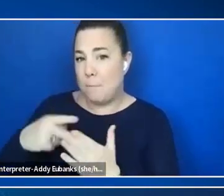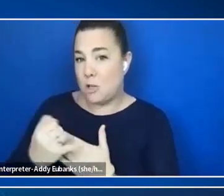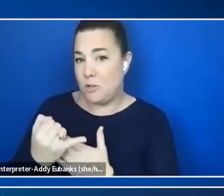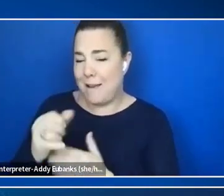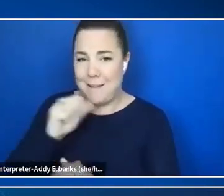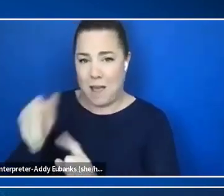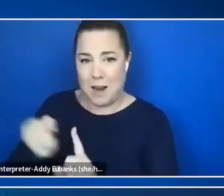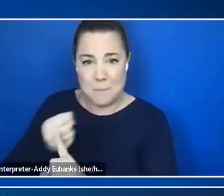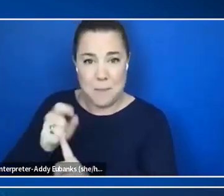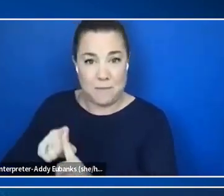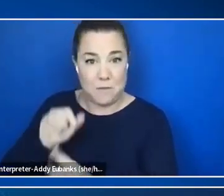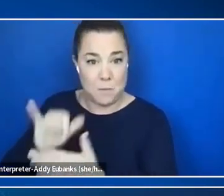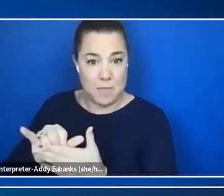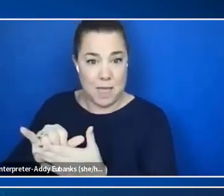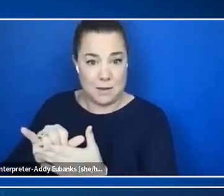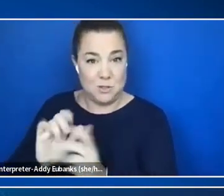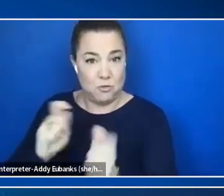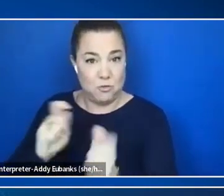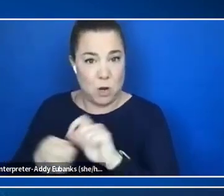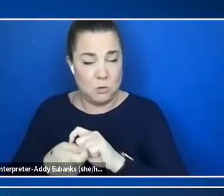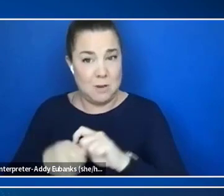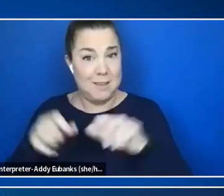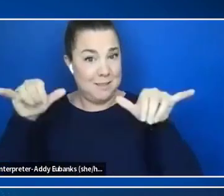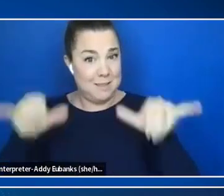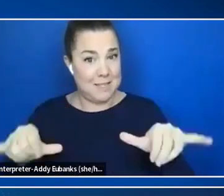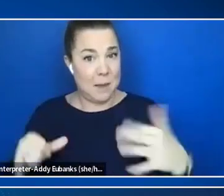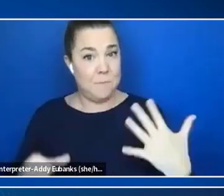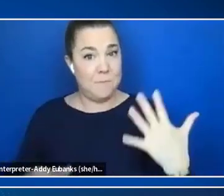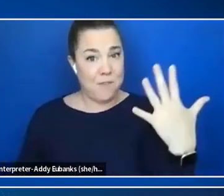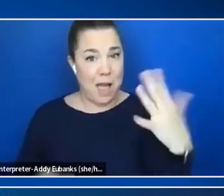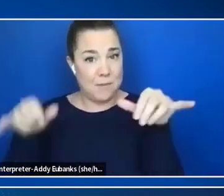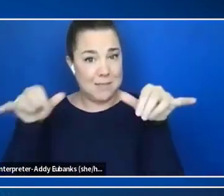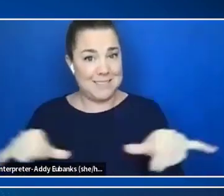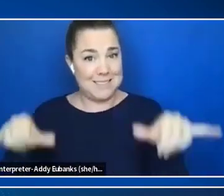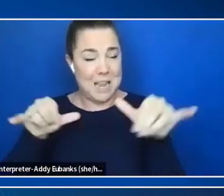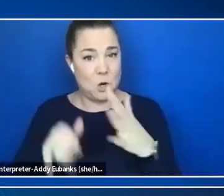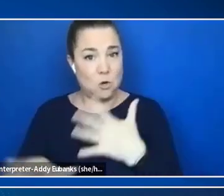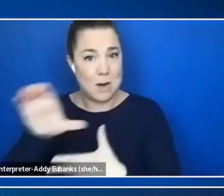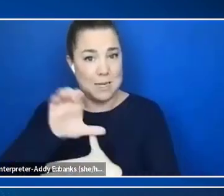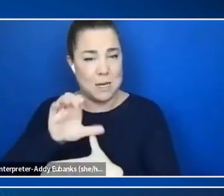they stay with the same 5 standard review criteria, or will those undergo